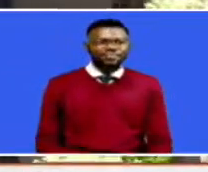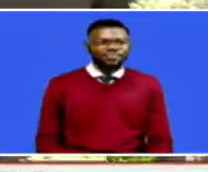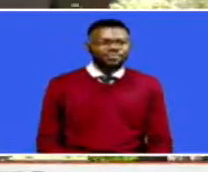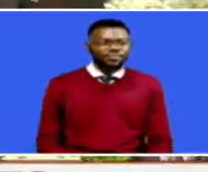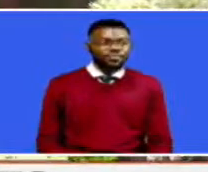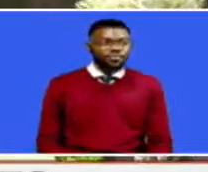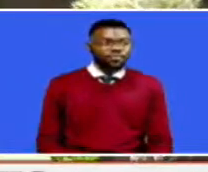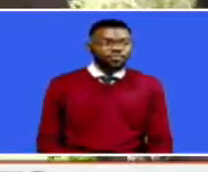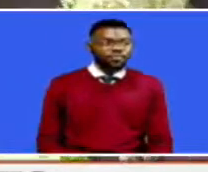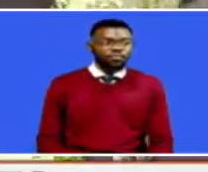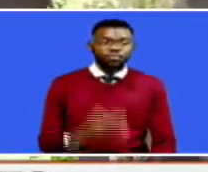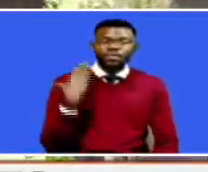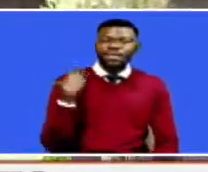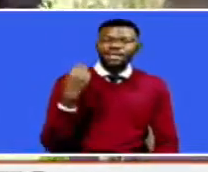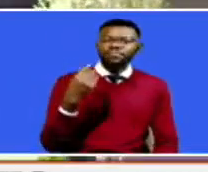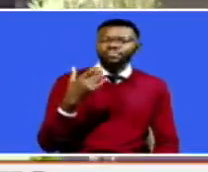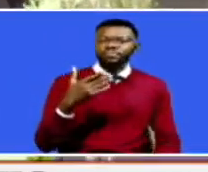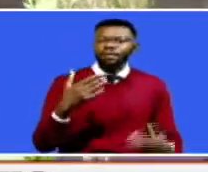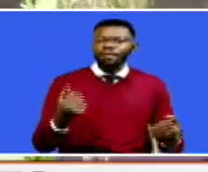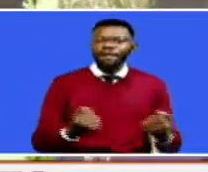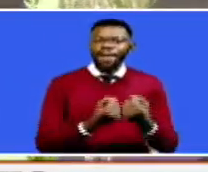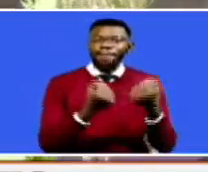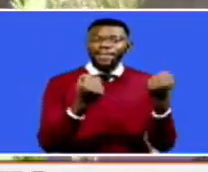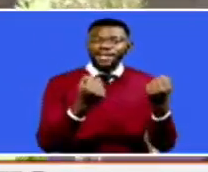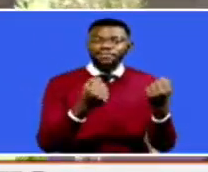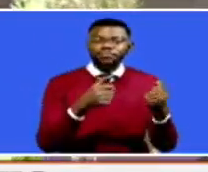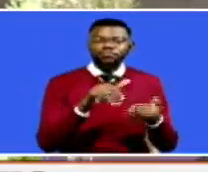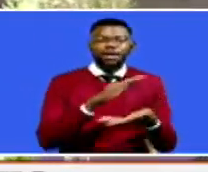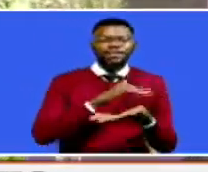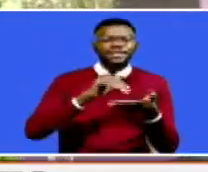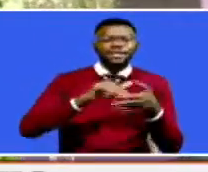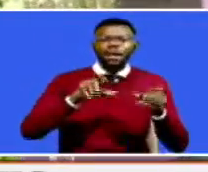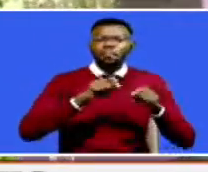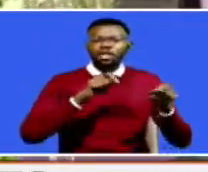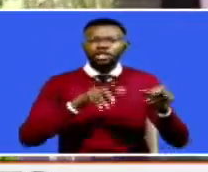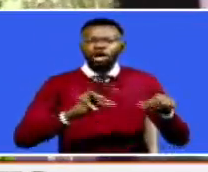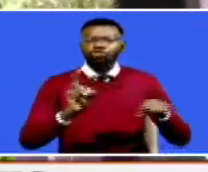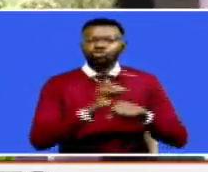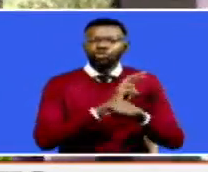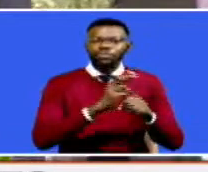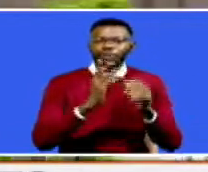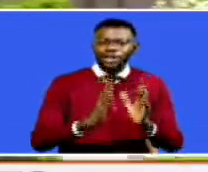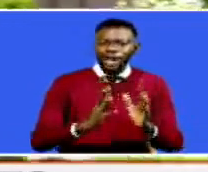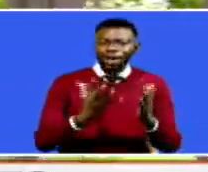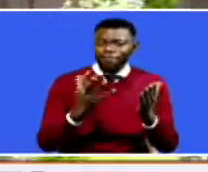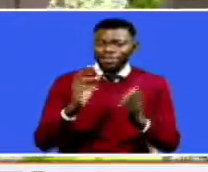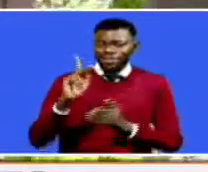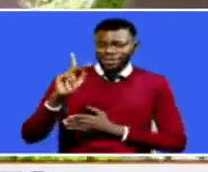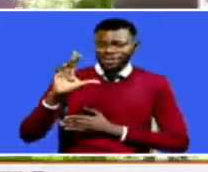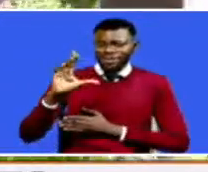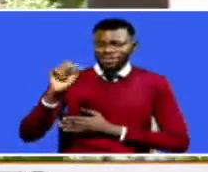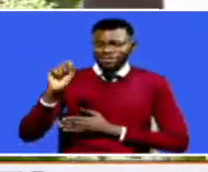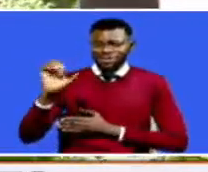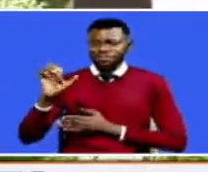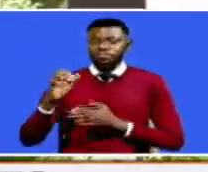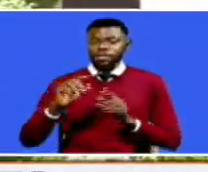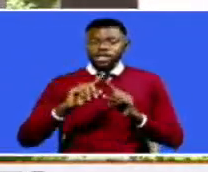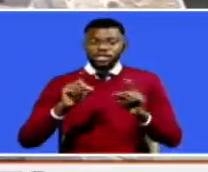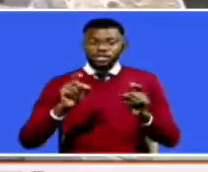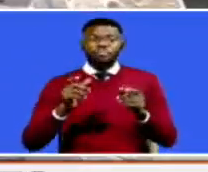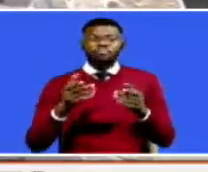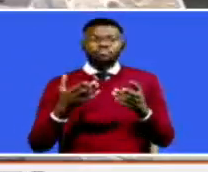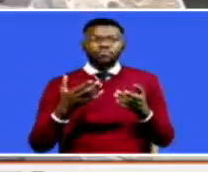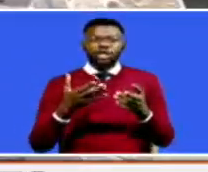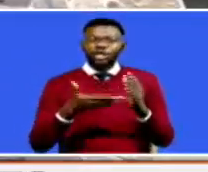With recent reports of several center managers, supervisors and invigilators in the ongoing KCSE exams being arrested